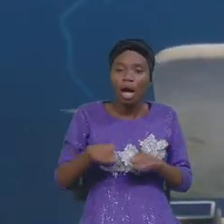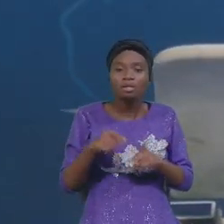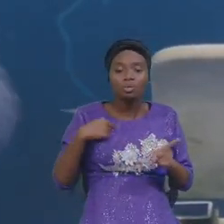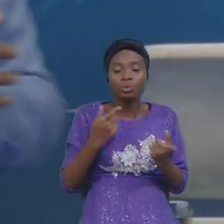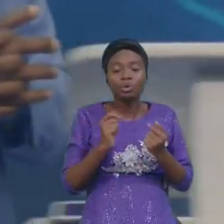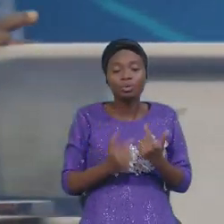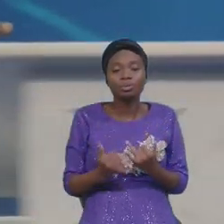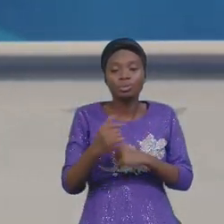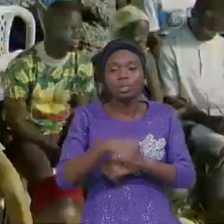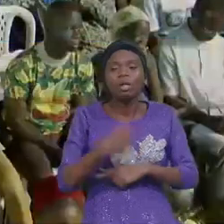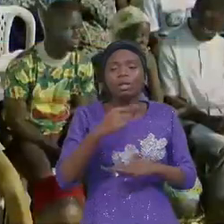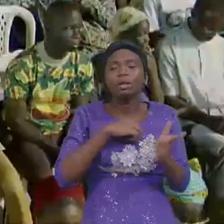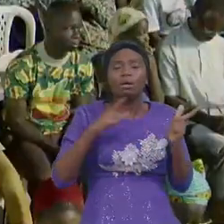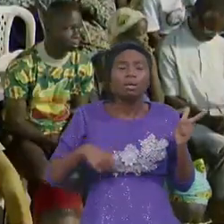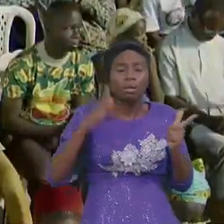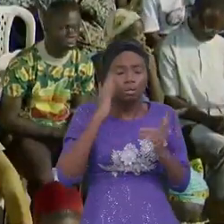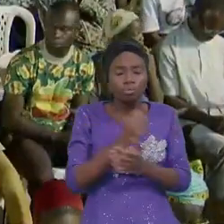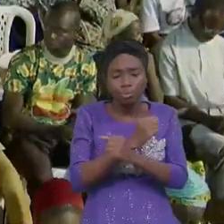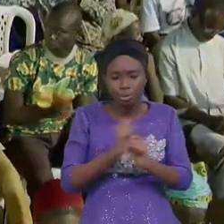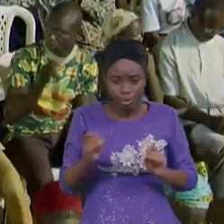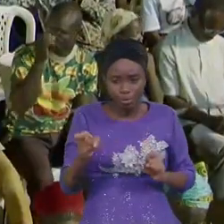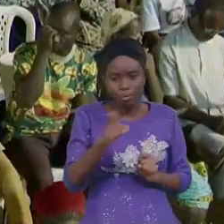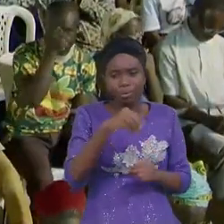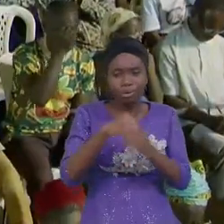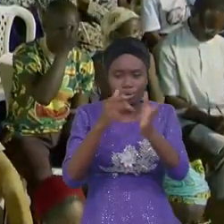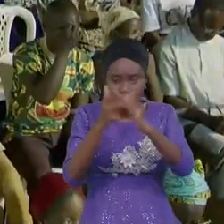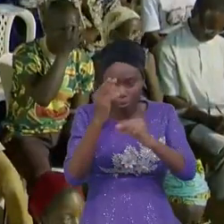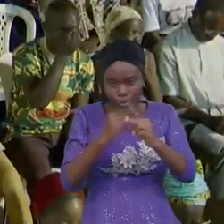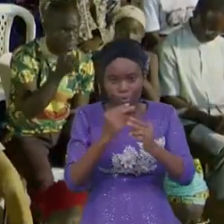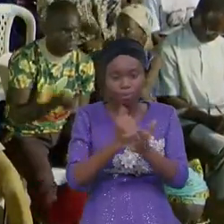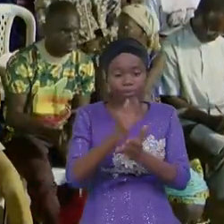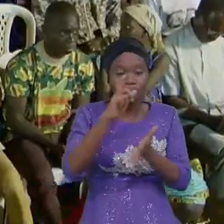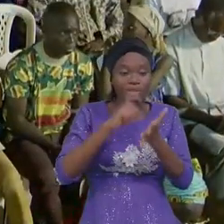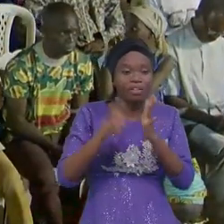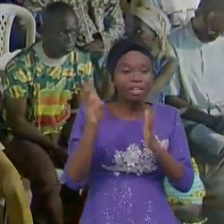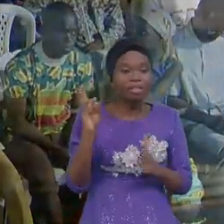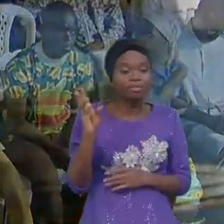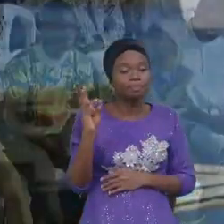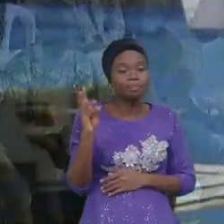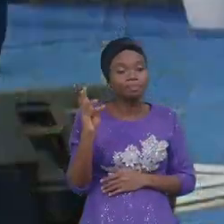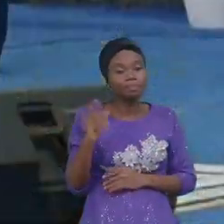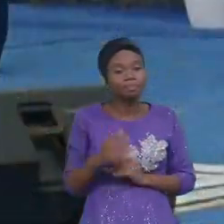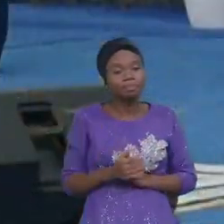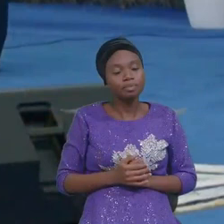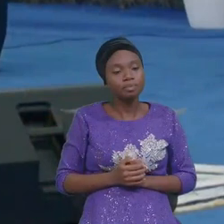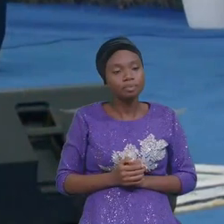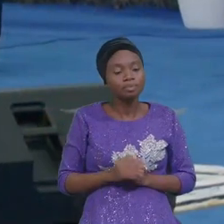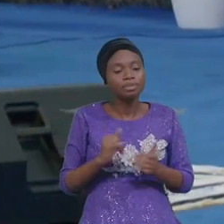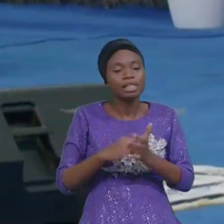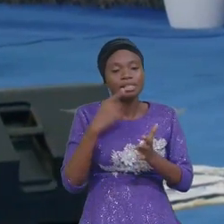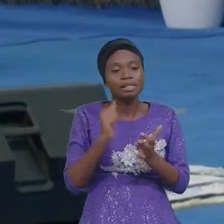the Lord will save you. Look at verse 16. In verse 16, it says,